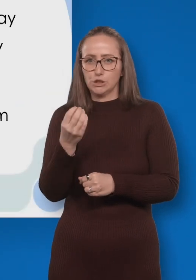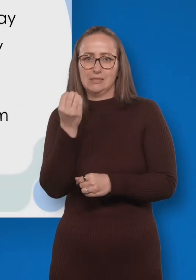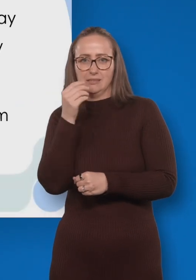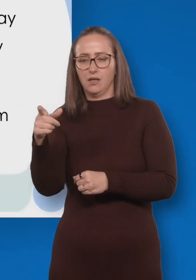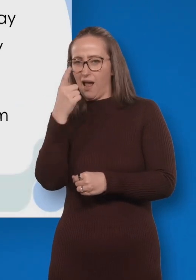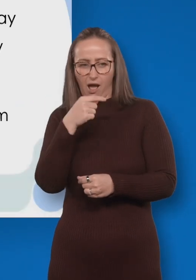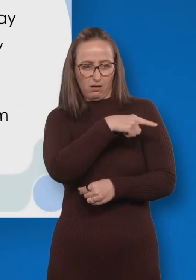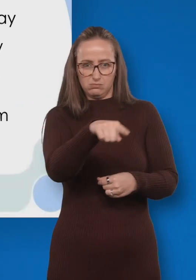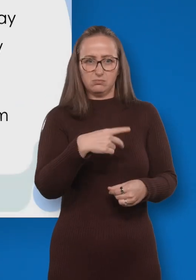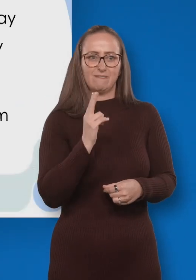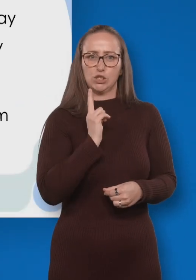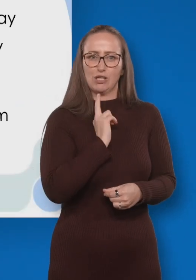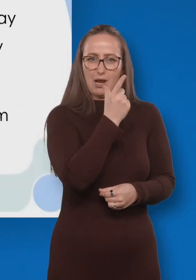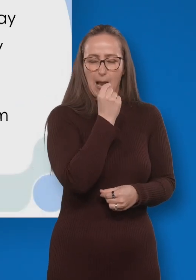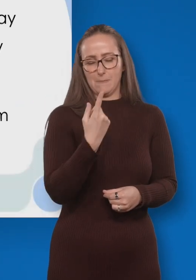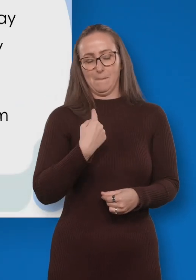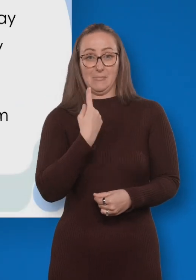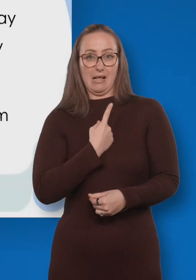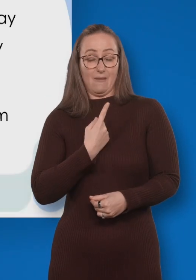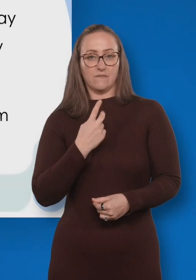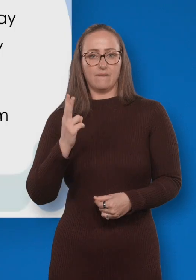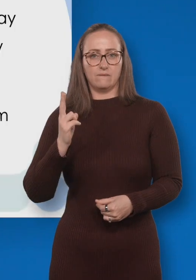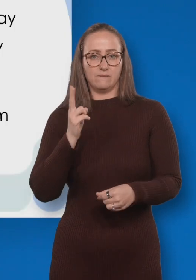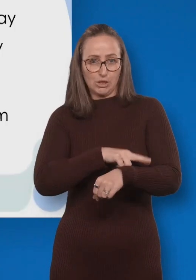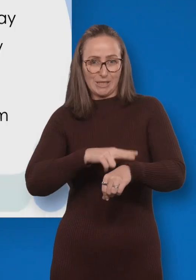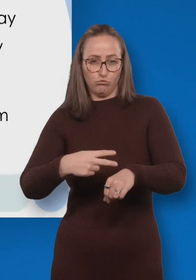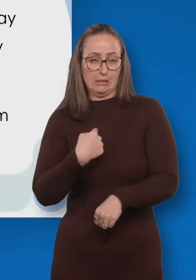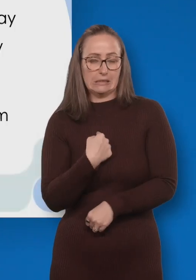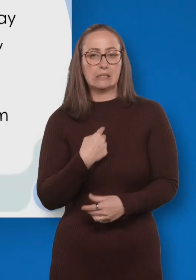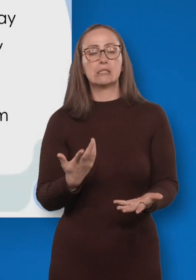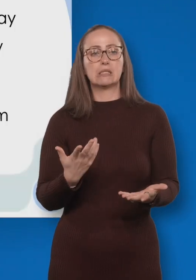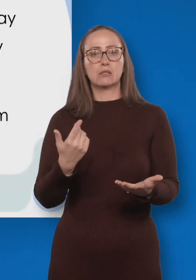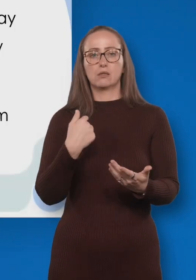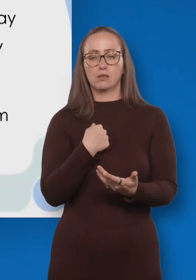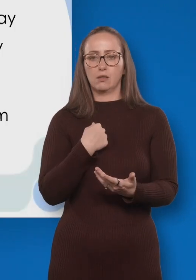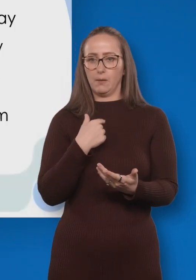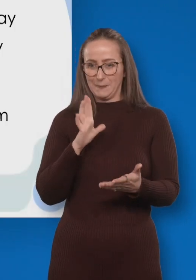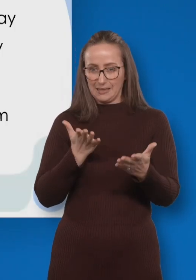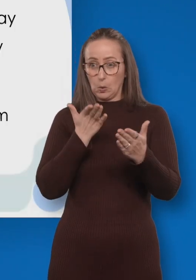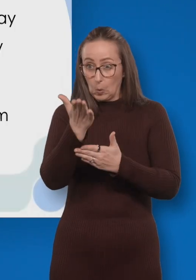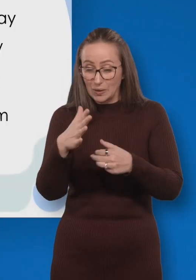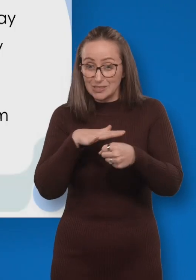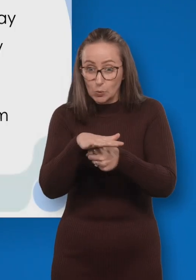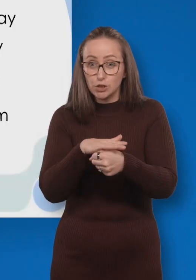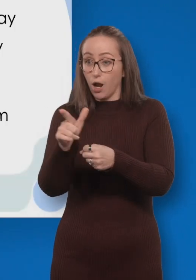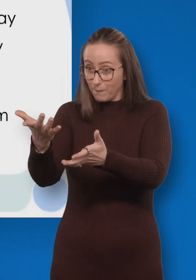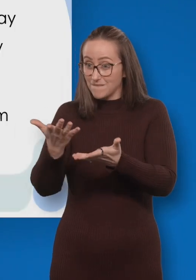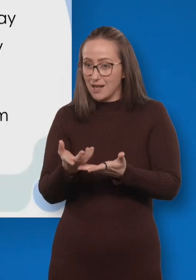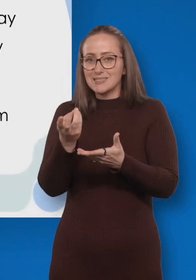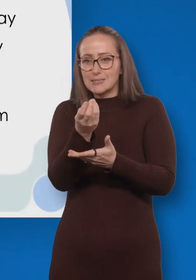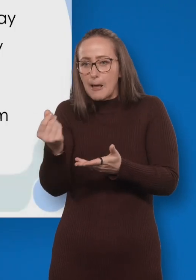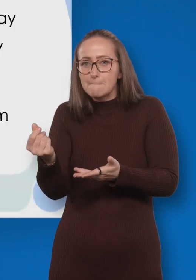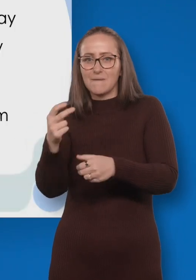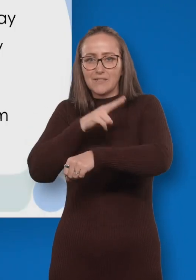meat options, I've been in a situation once where I am vegetarian mostly, and been in a situation where they did provide a few